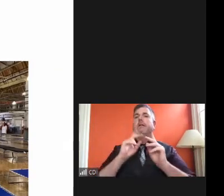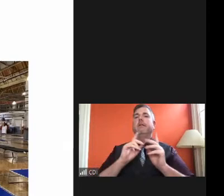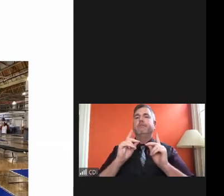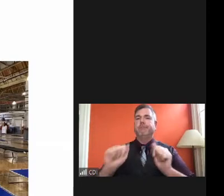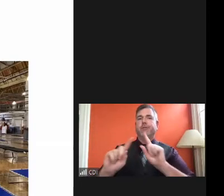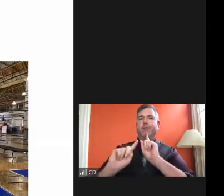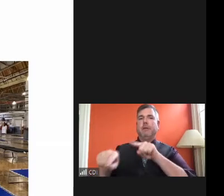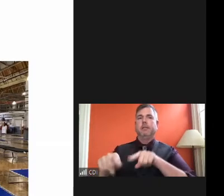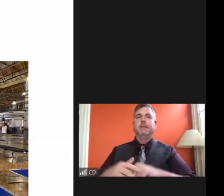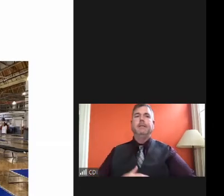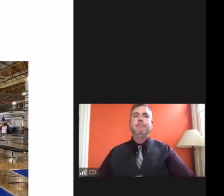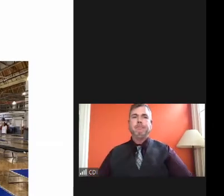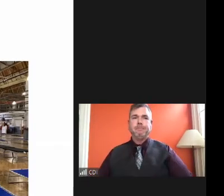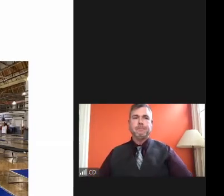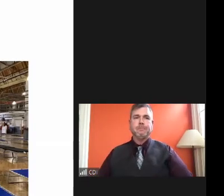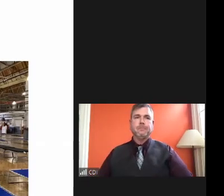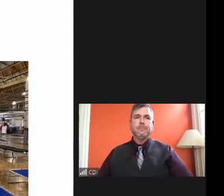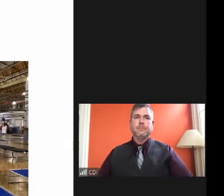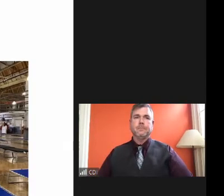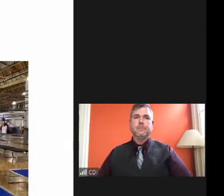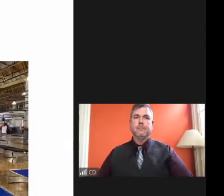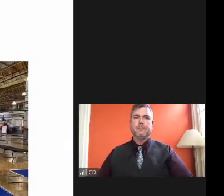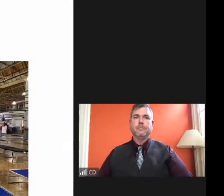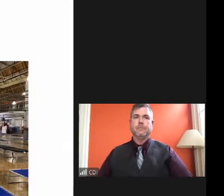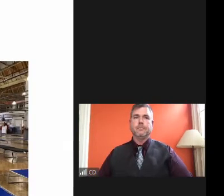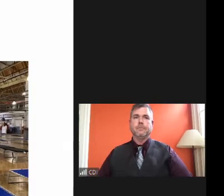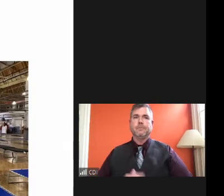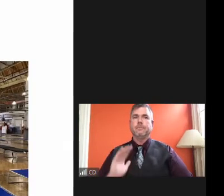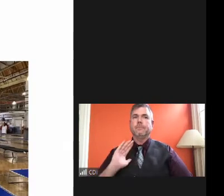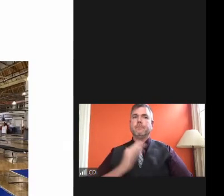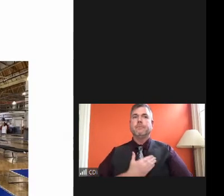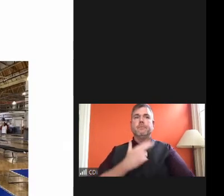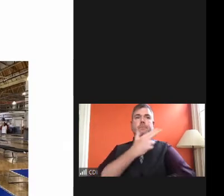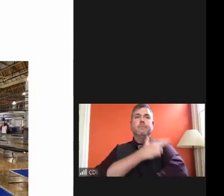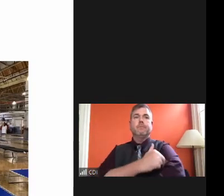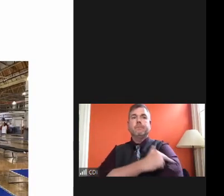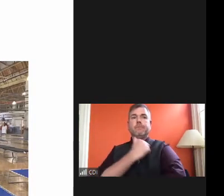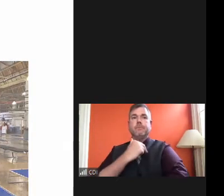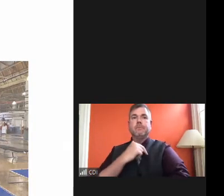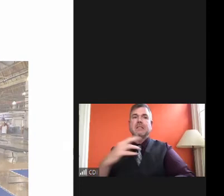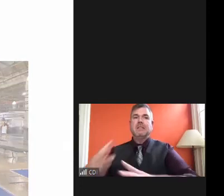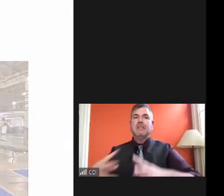as I mentioned, have 12 San Quentin inmates currently.